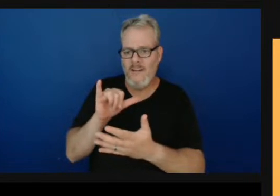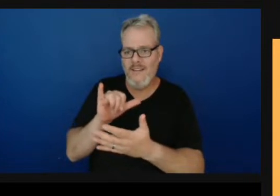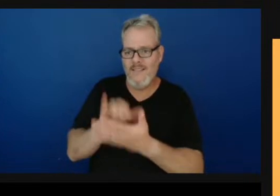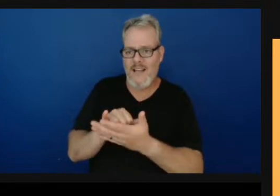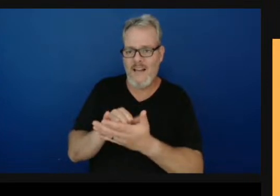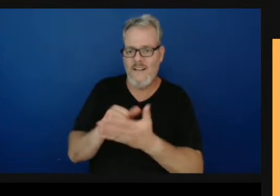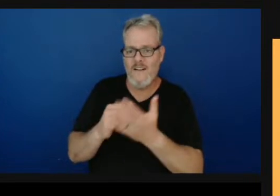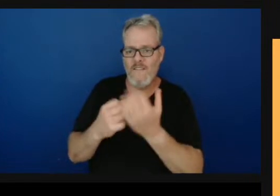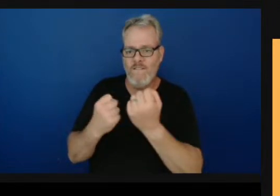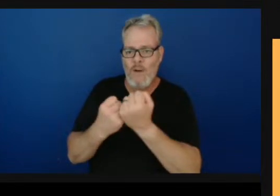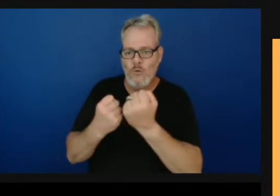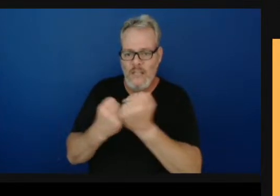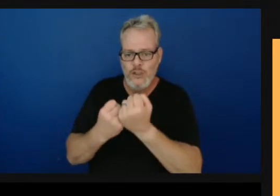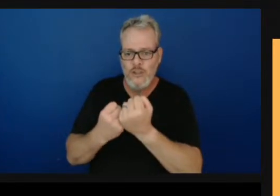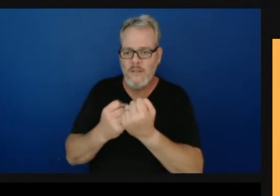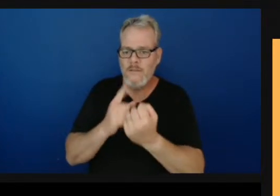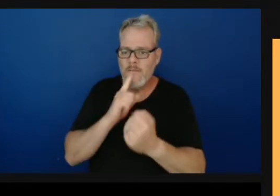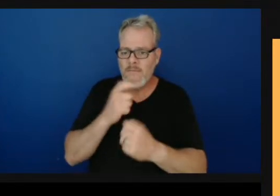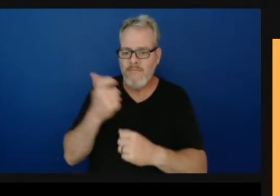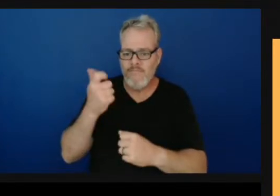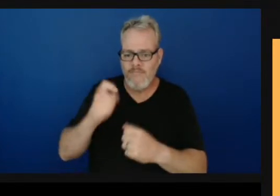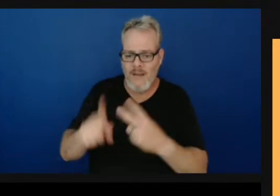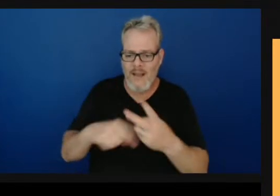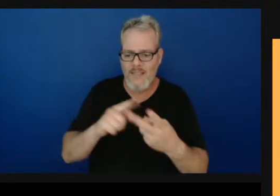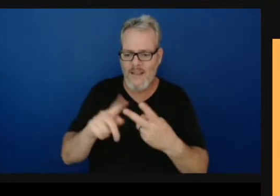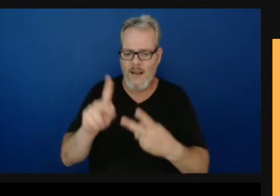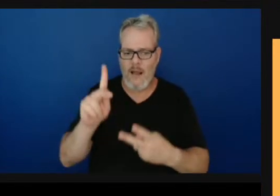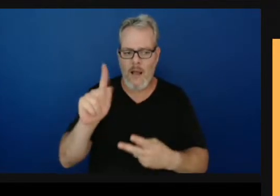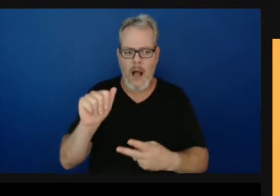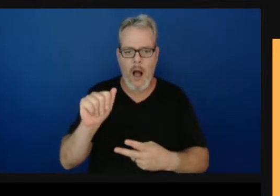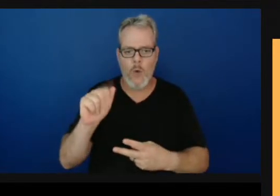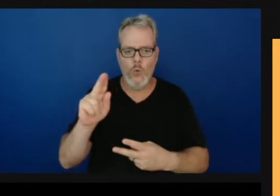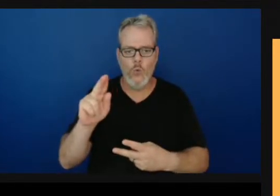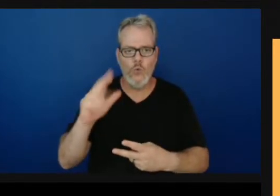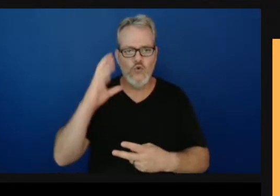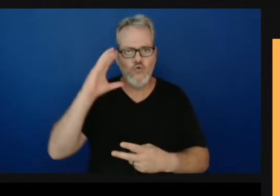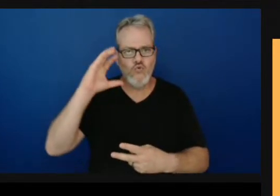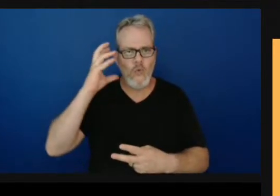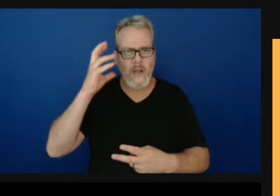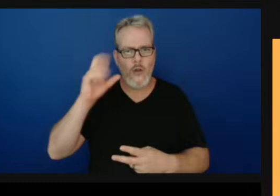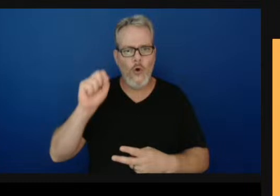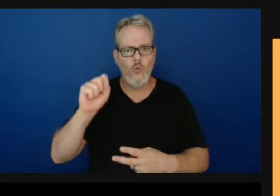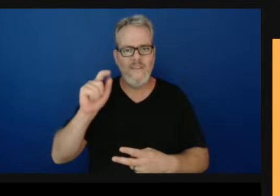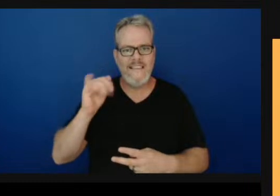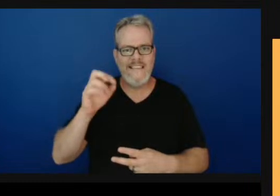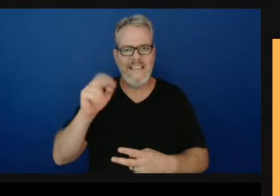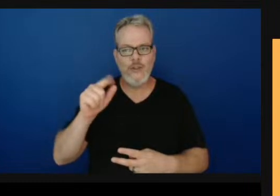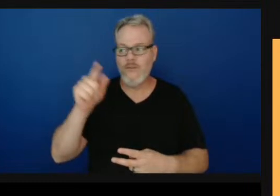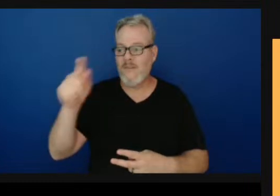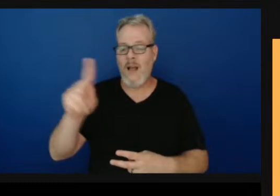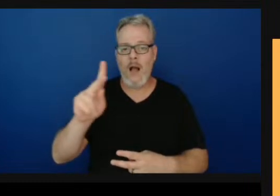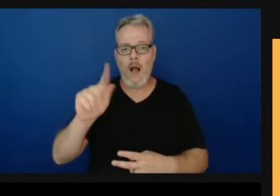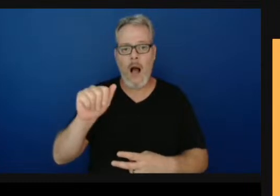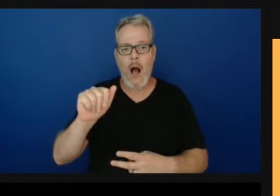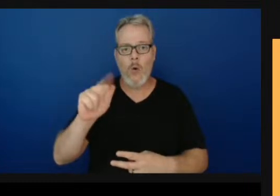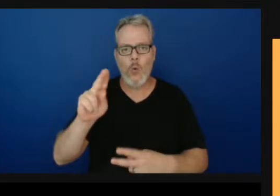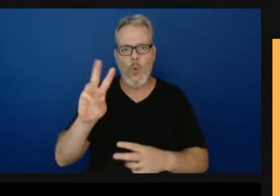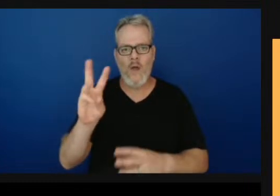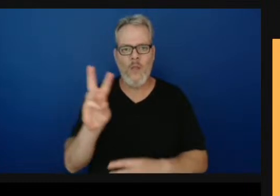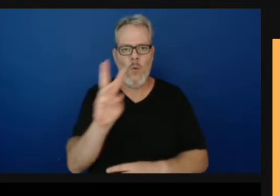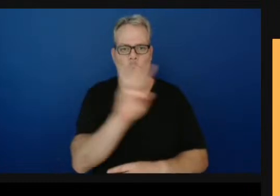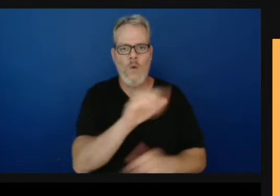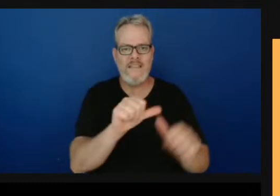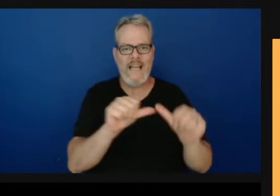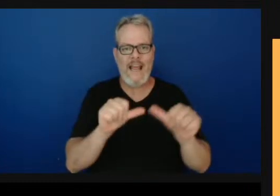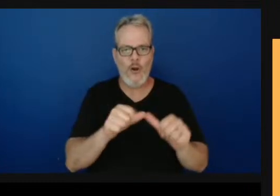grants, as well as the Kau radio station. If you guys are on the west side or in the Kau district. They've been airing our